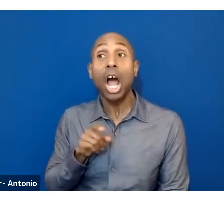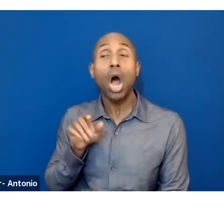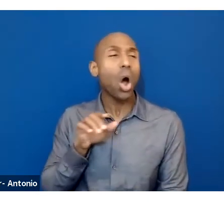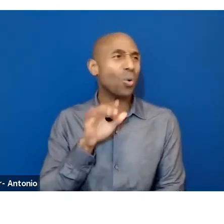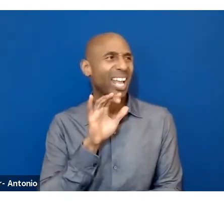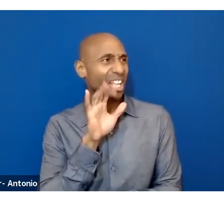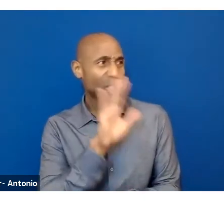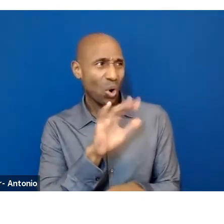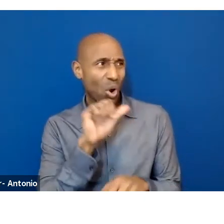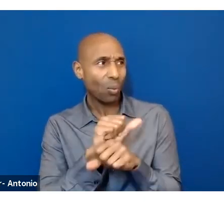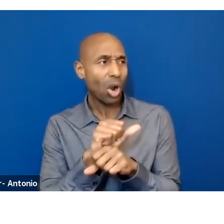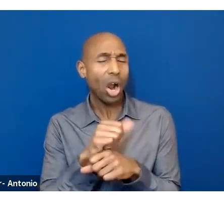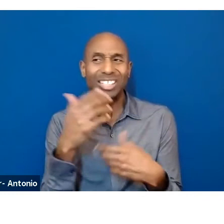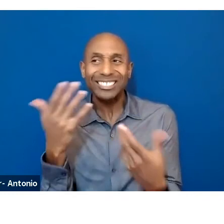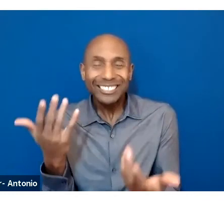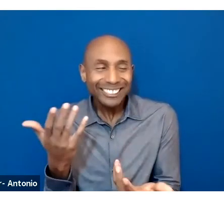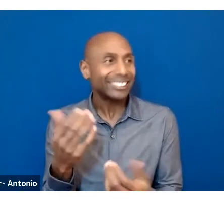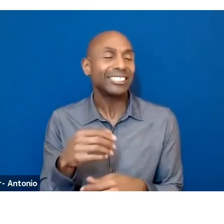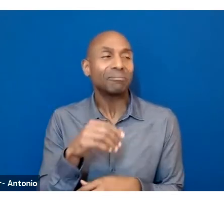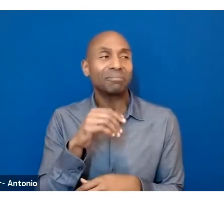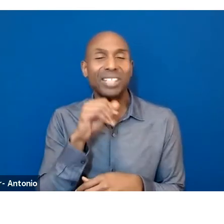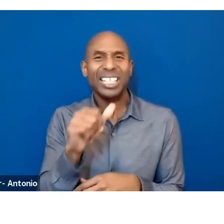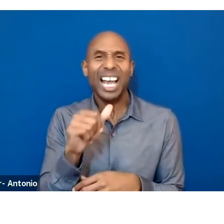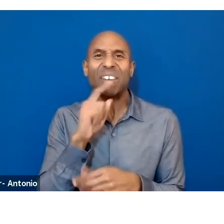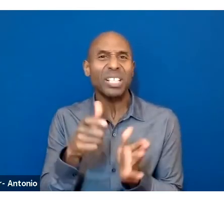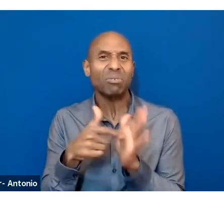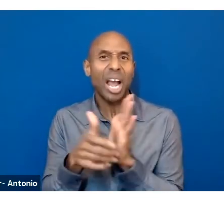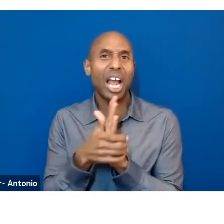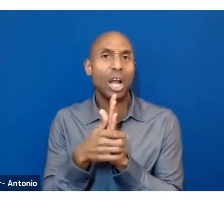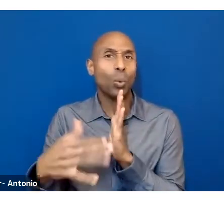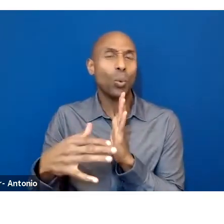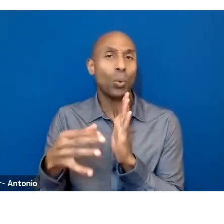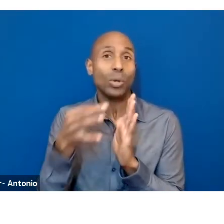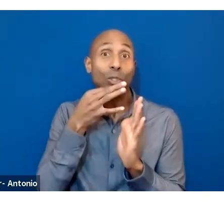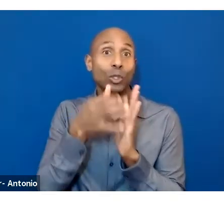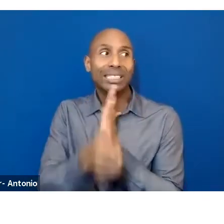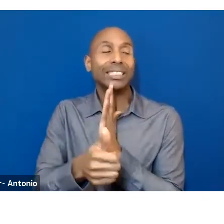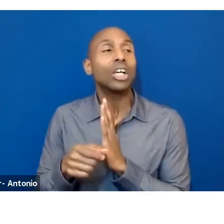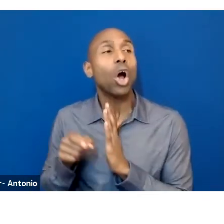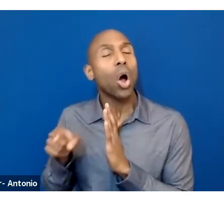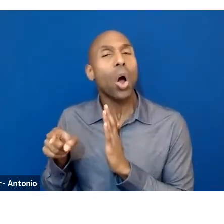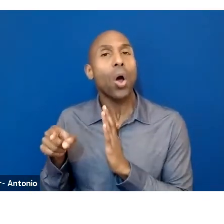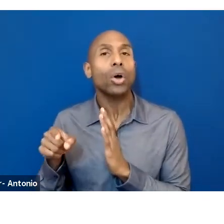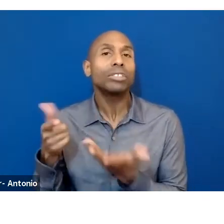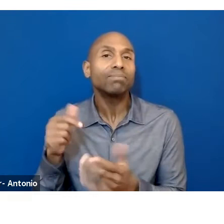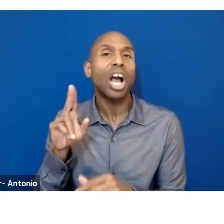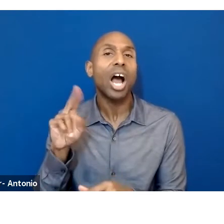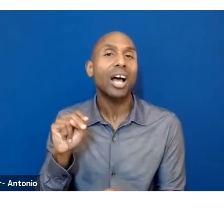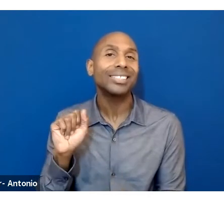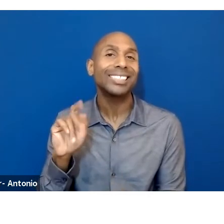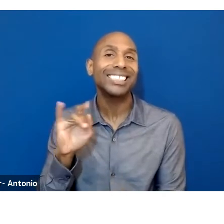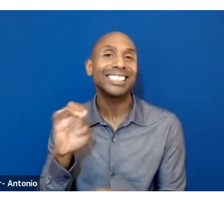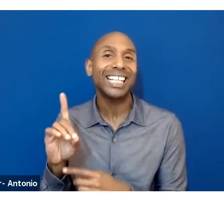these small hands that somehow are naturally suited for this work. And so these